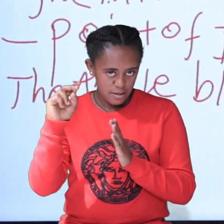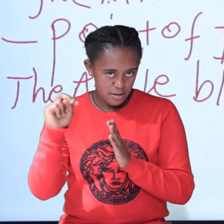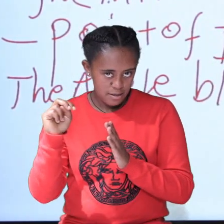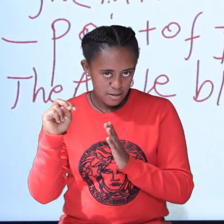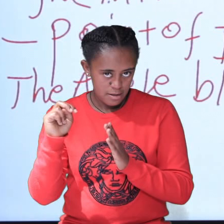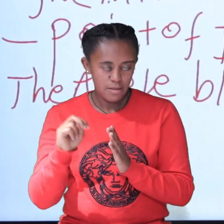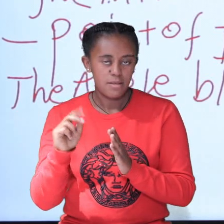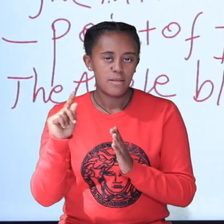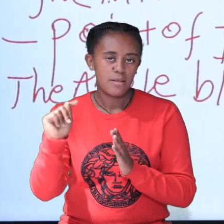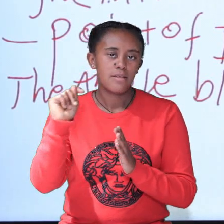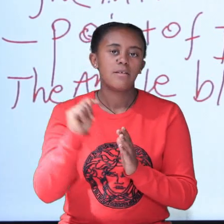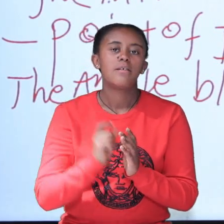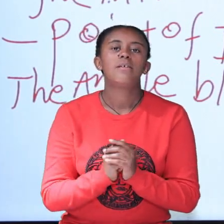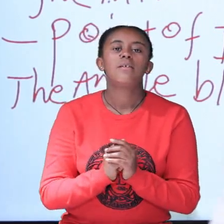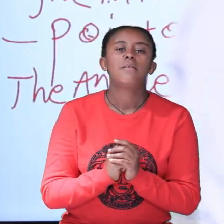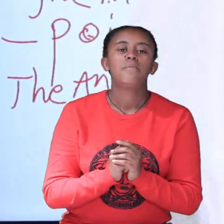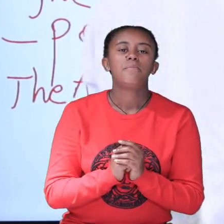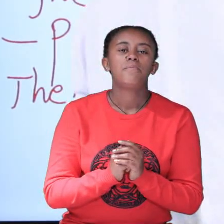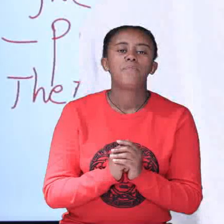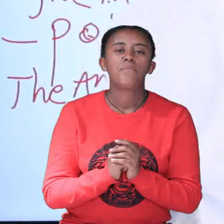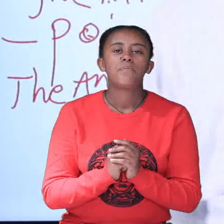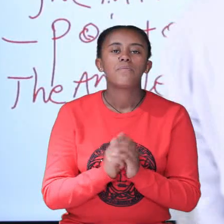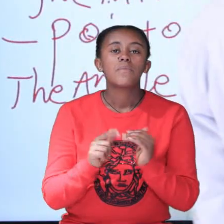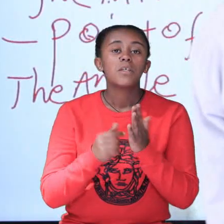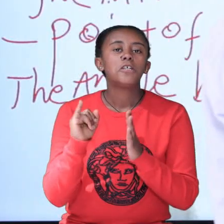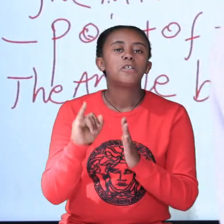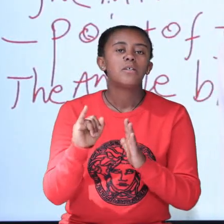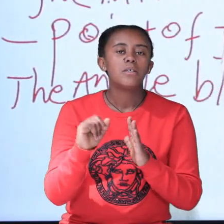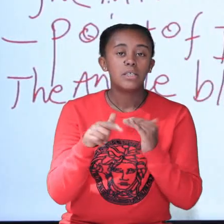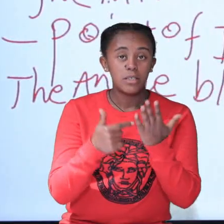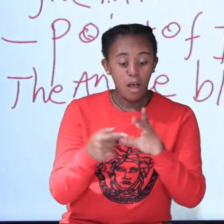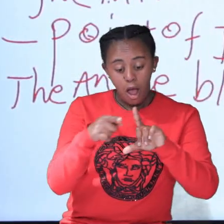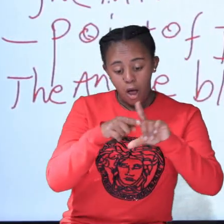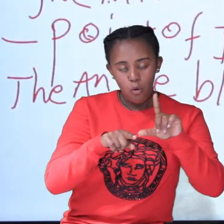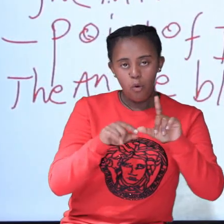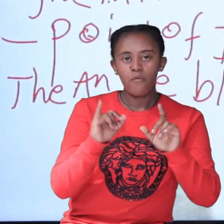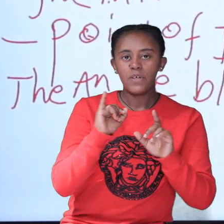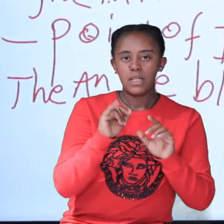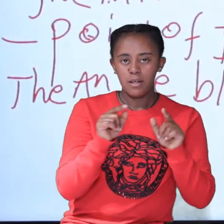is called angle